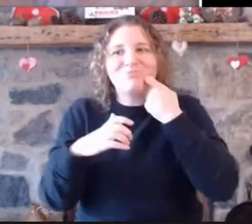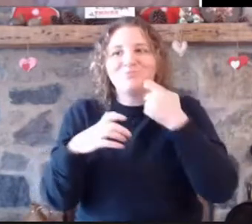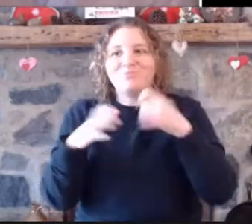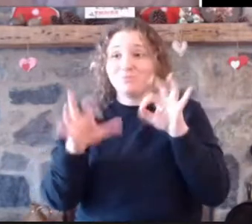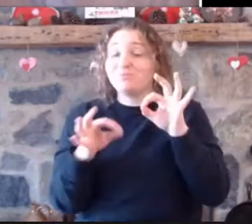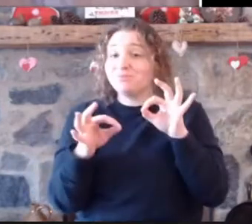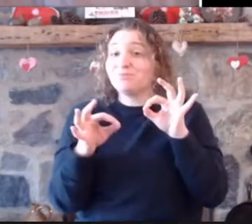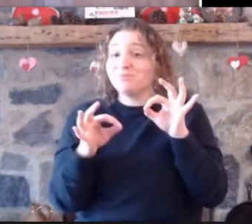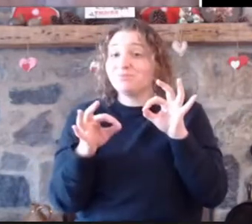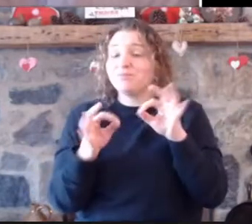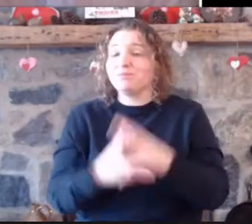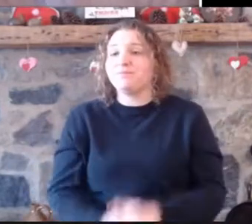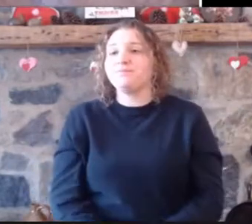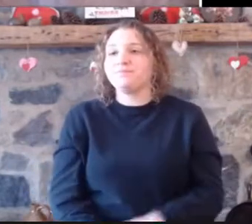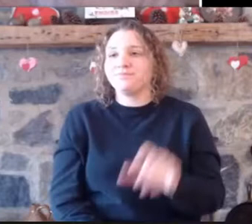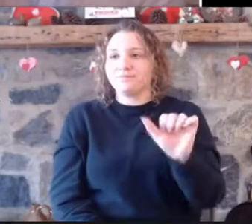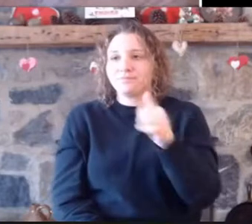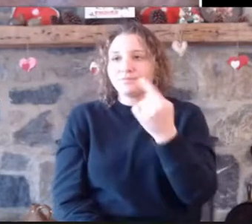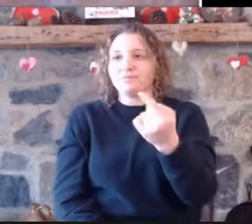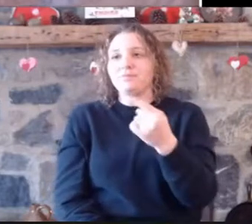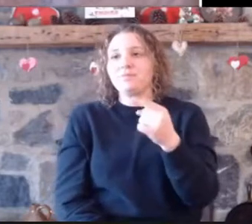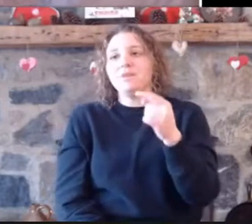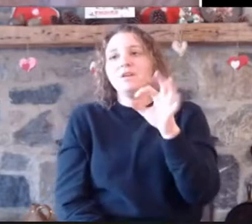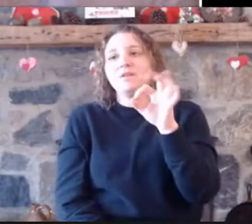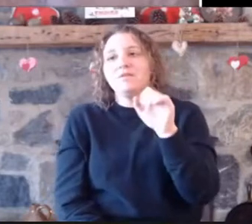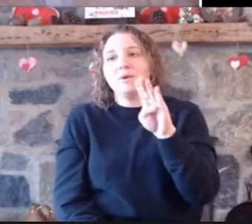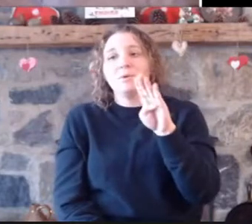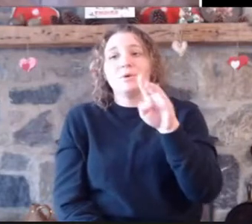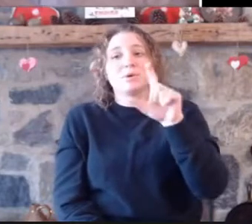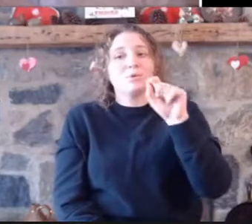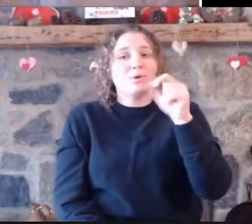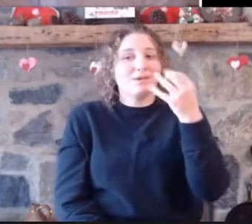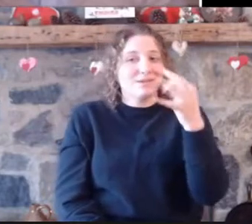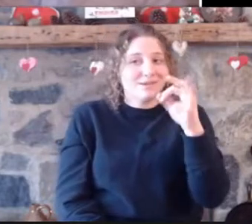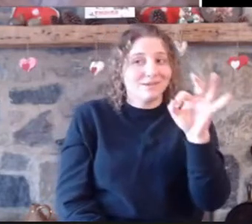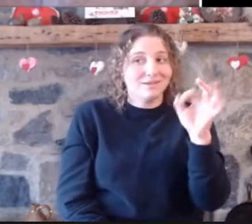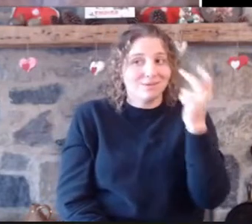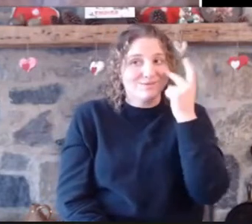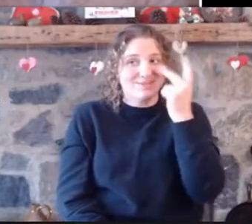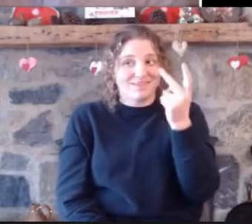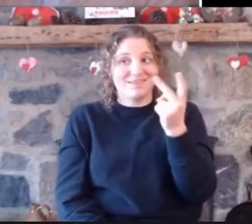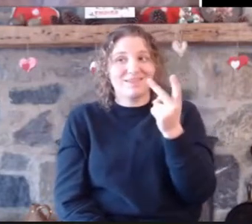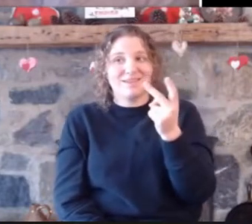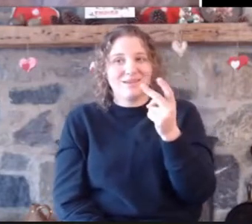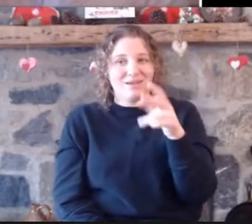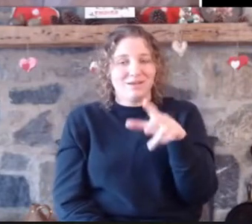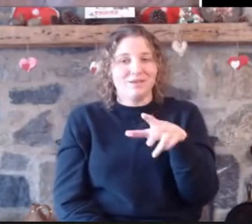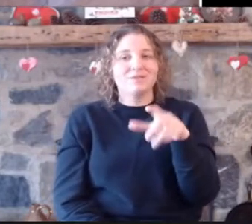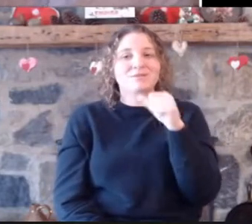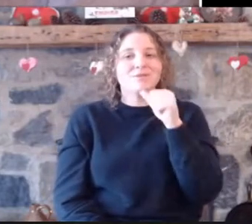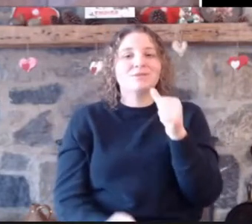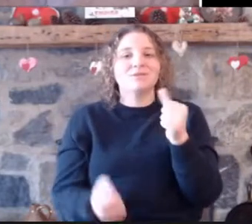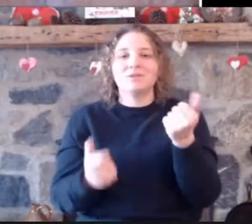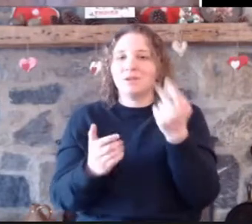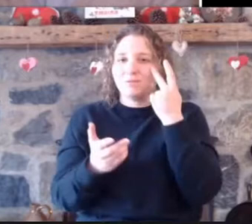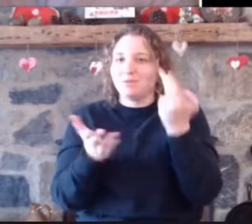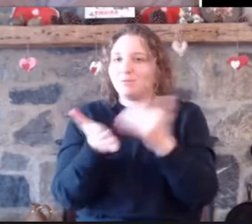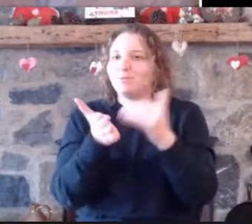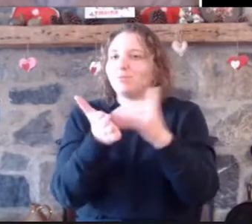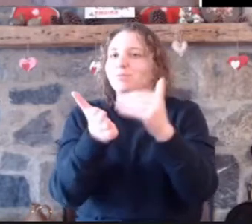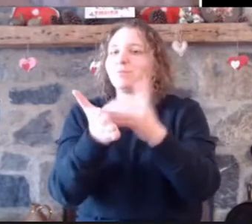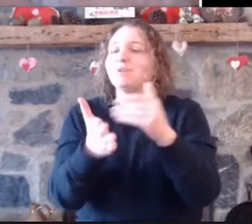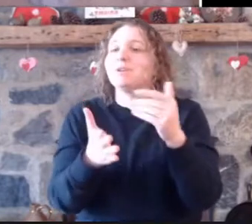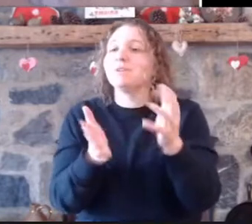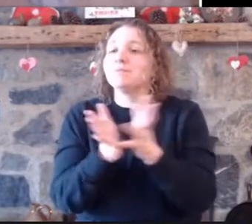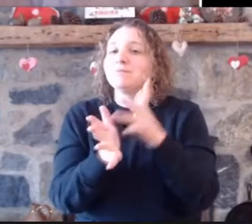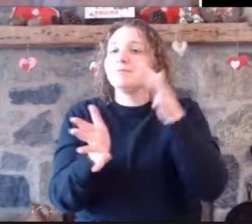finding. Here's another one, February 27, 2019. Cue the X-Files music. Rare fish never seen in the Northern Hemisphere washes up